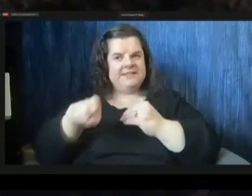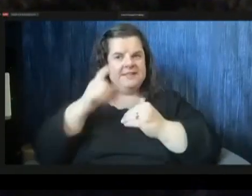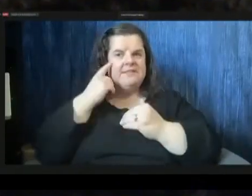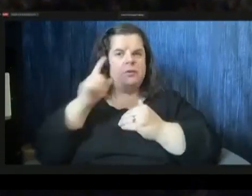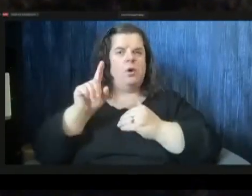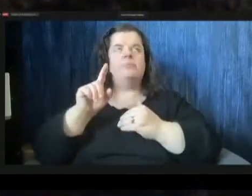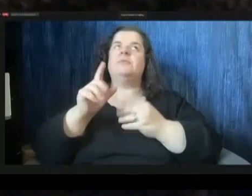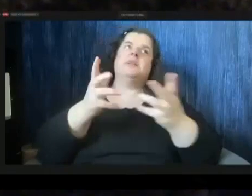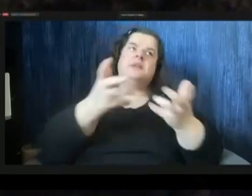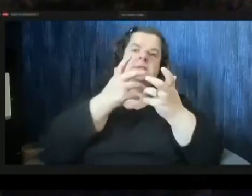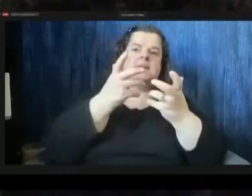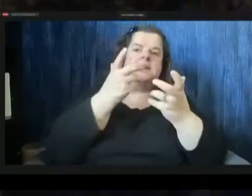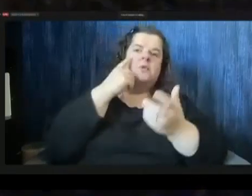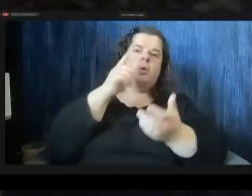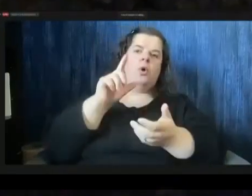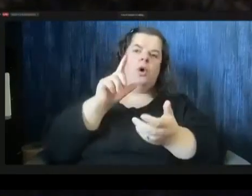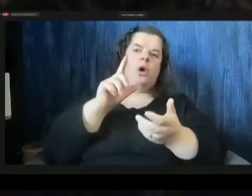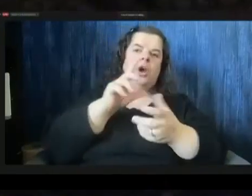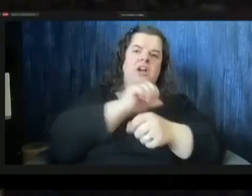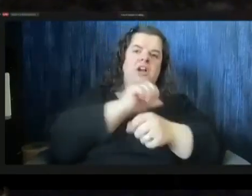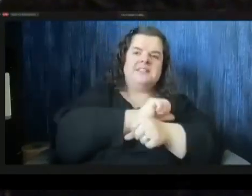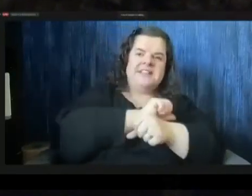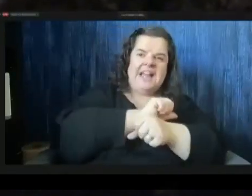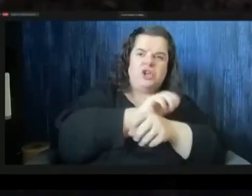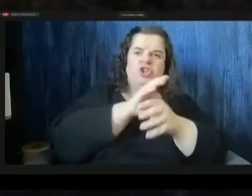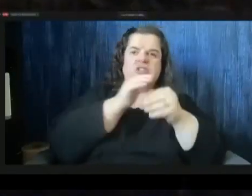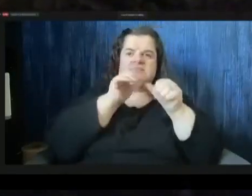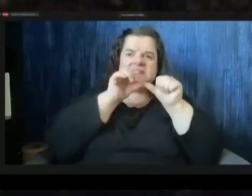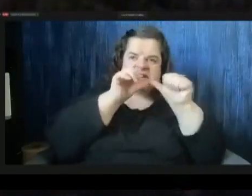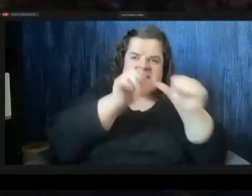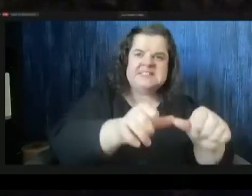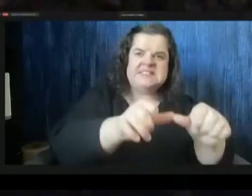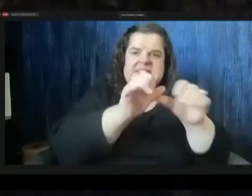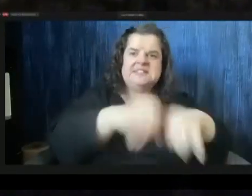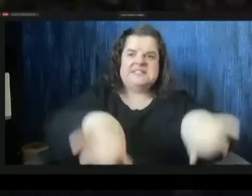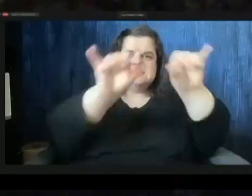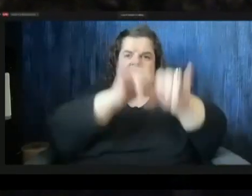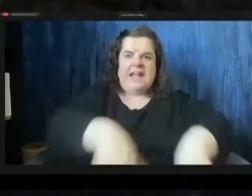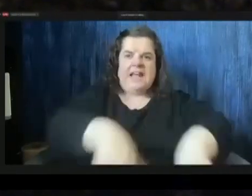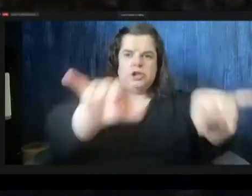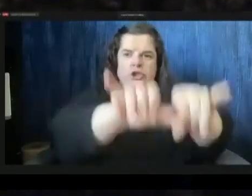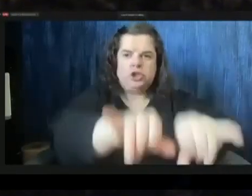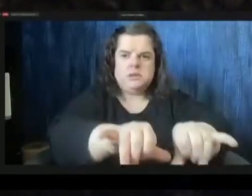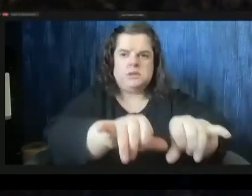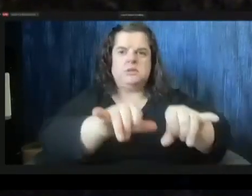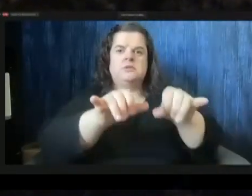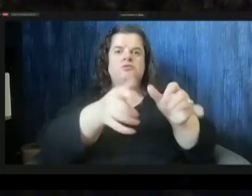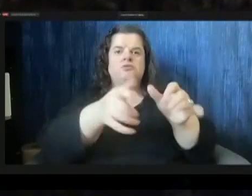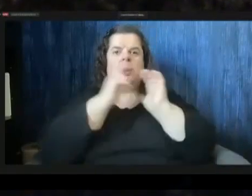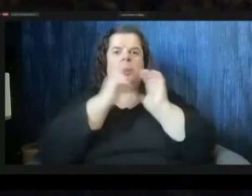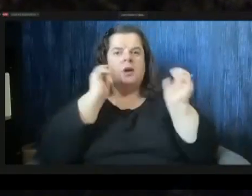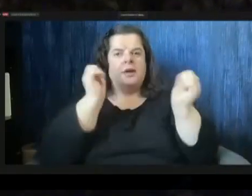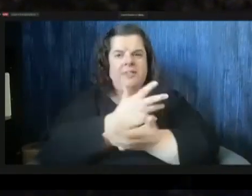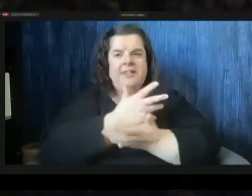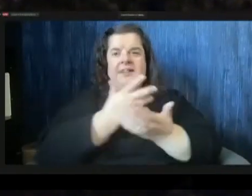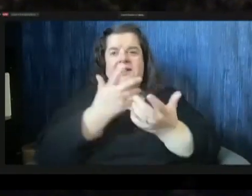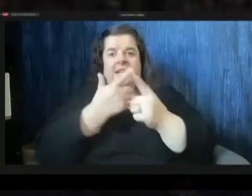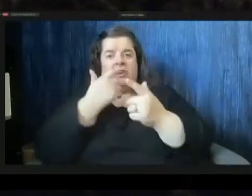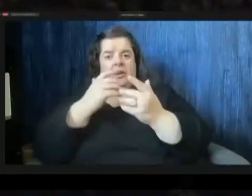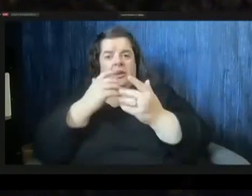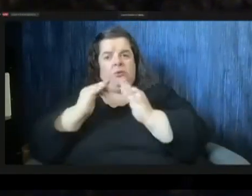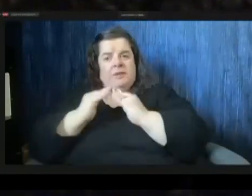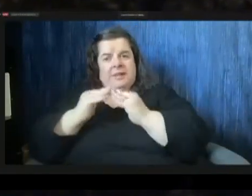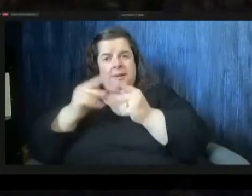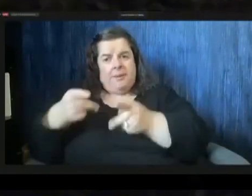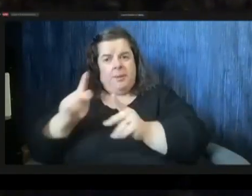say, consistency or sort of standards across the board. I mean, that goes for everything from residential permit parking